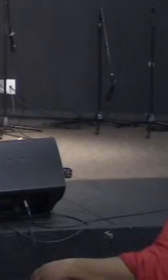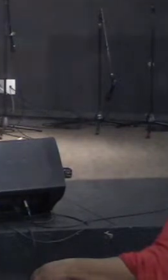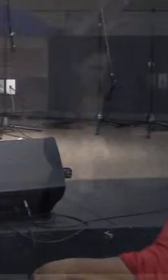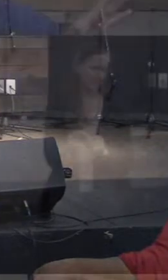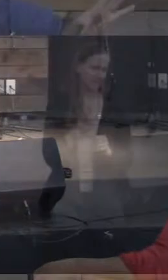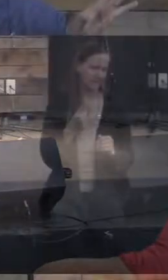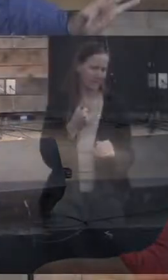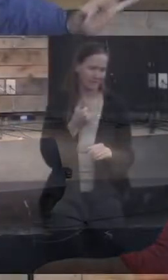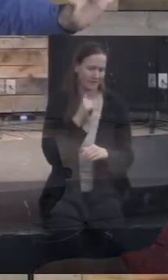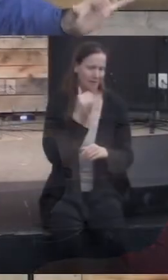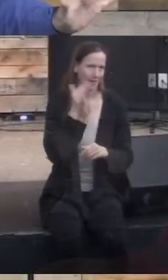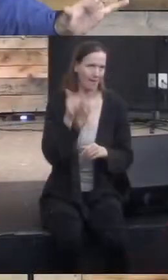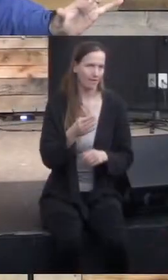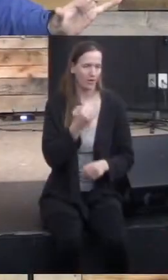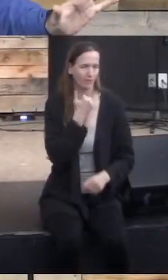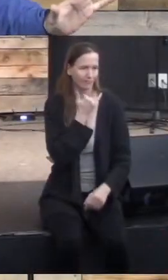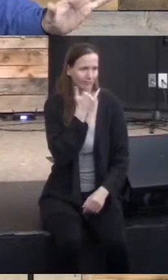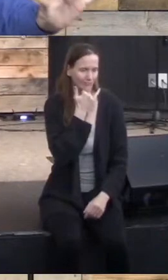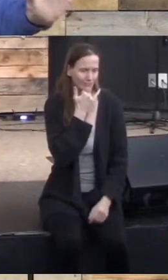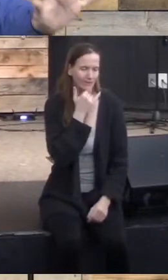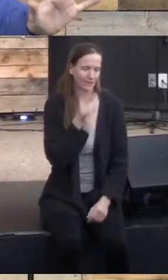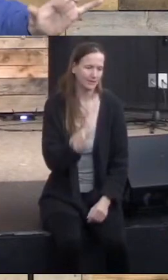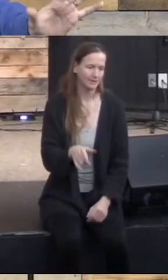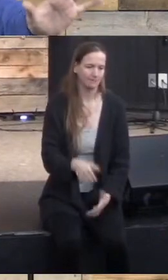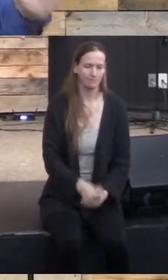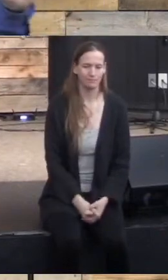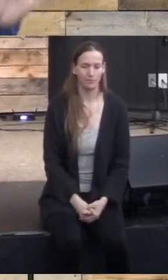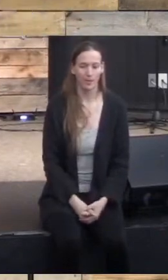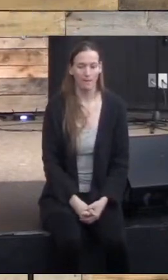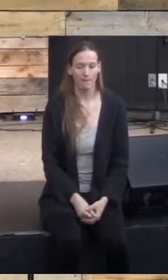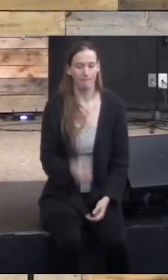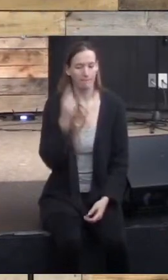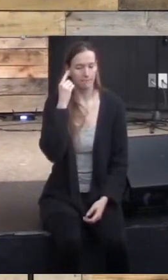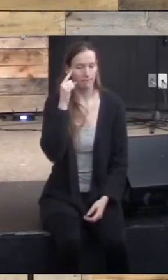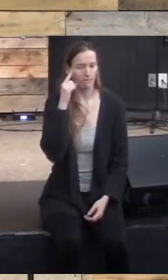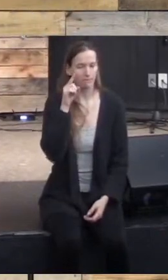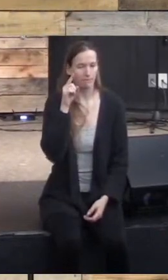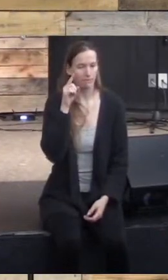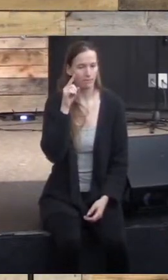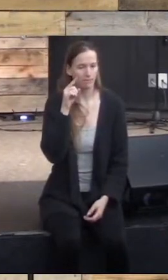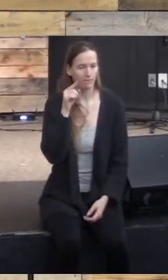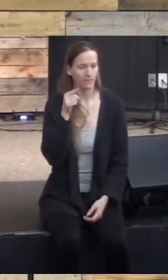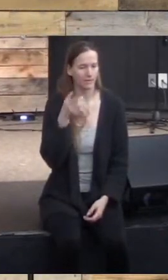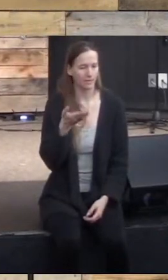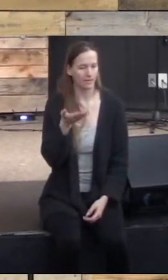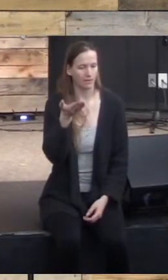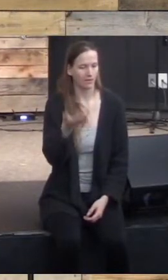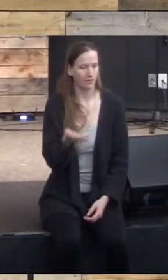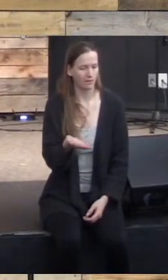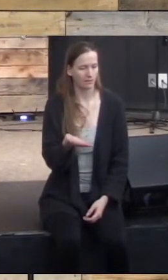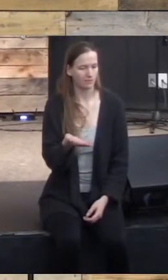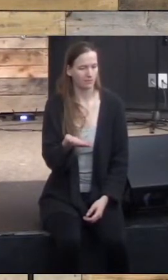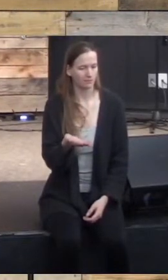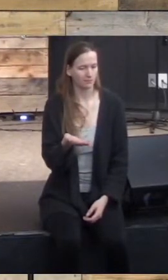didn't. But because he came out and kind of serves as this